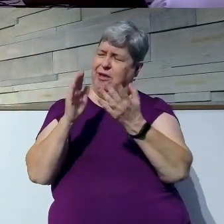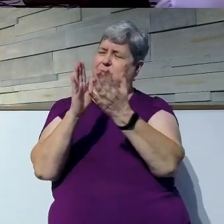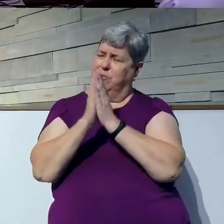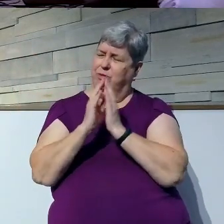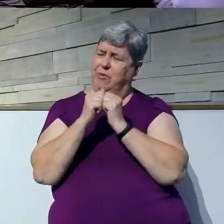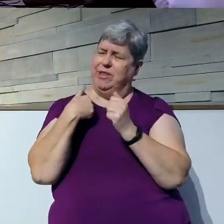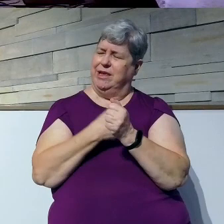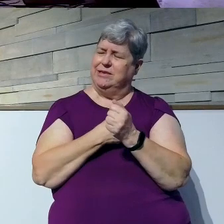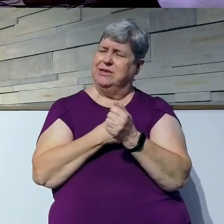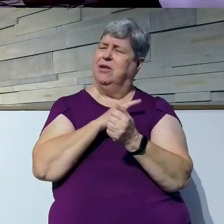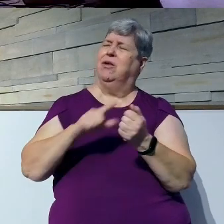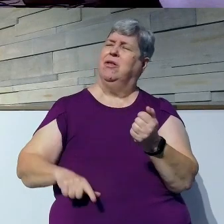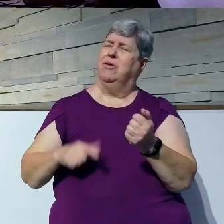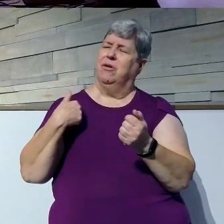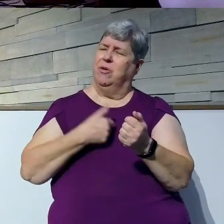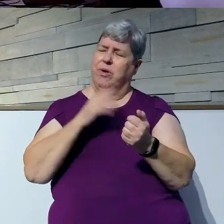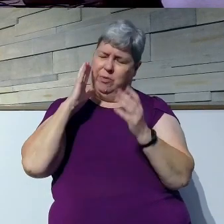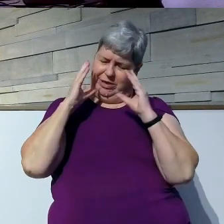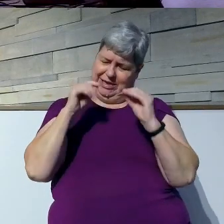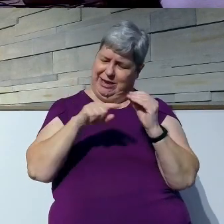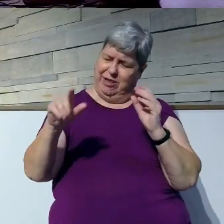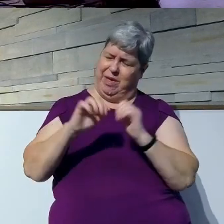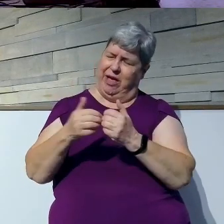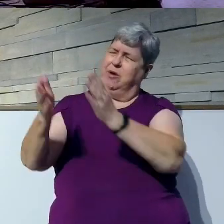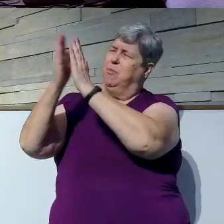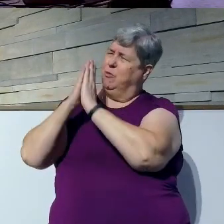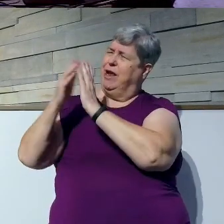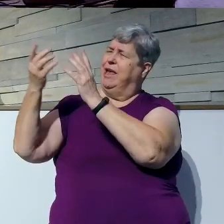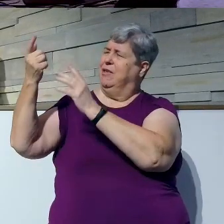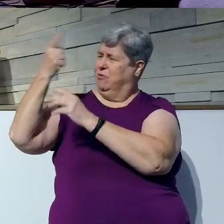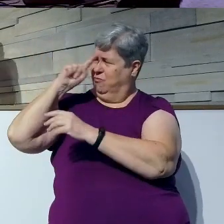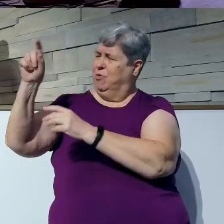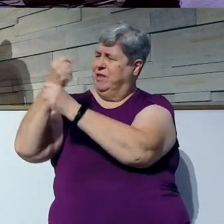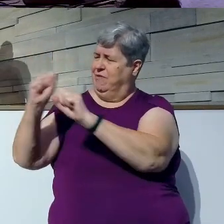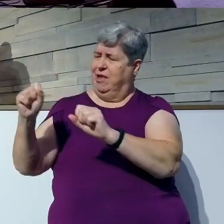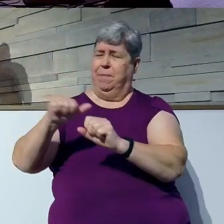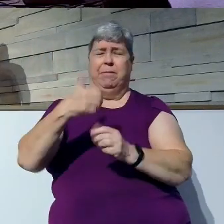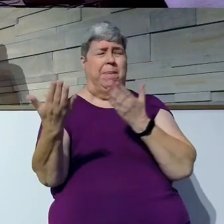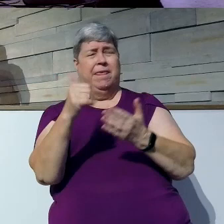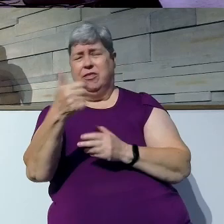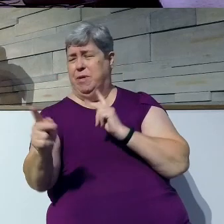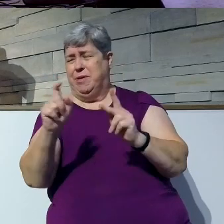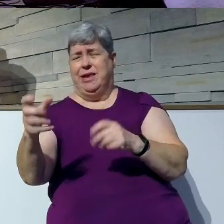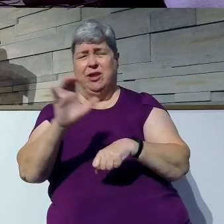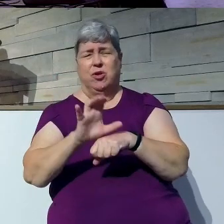the staff member, but Lord, we will teach them to pray to you to ask for that great salvation. Others need a church home.